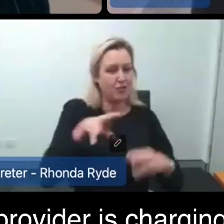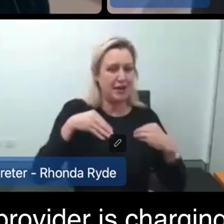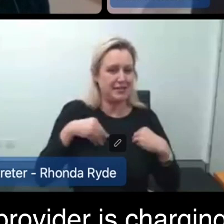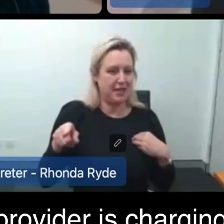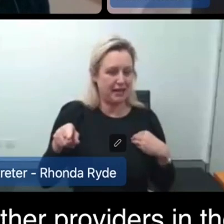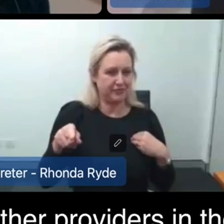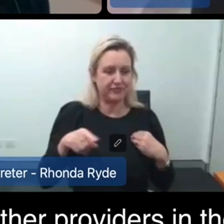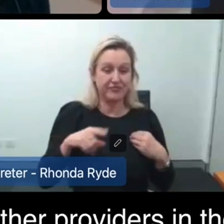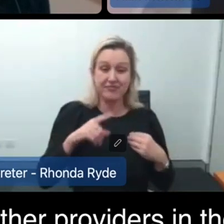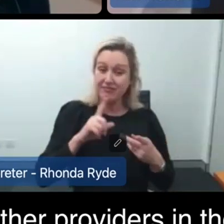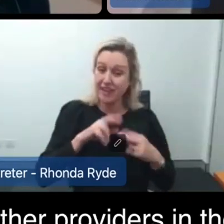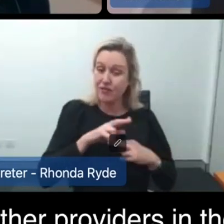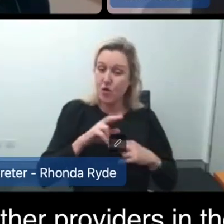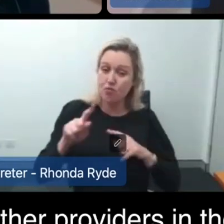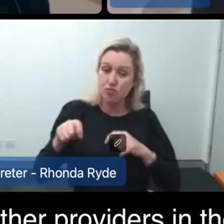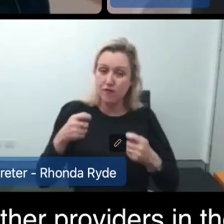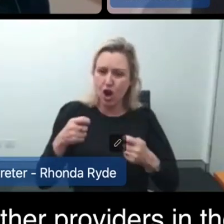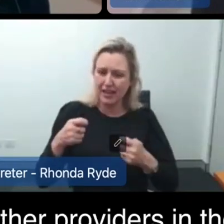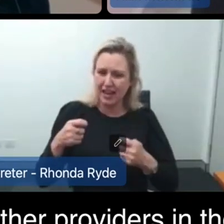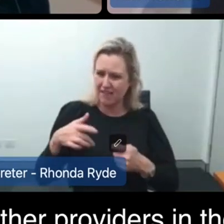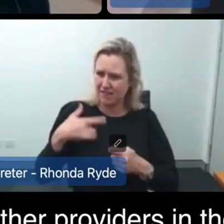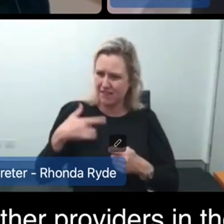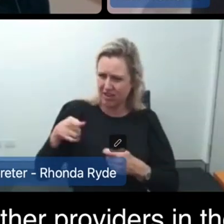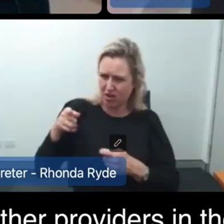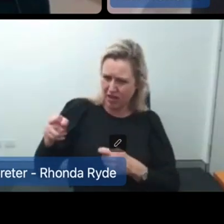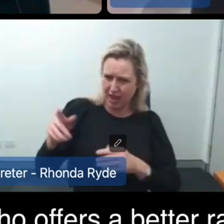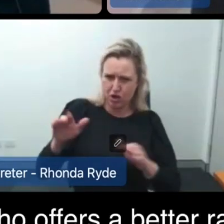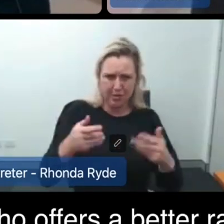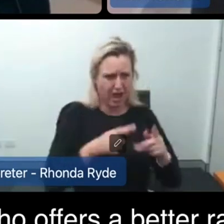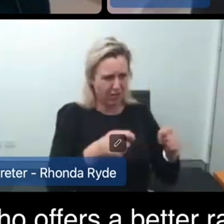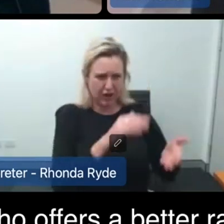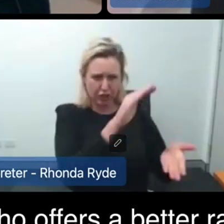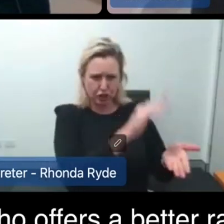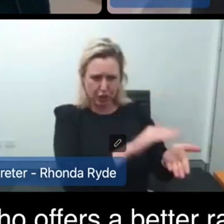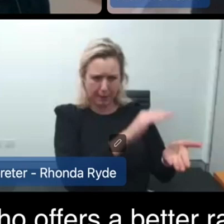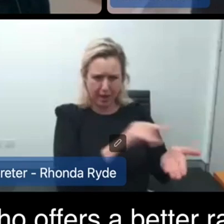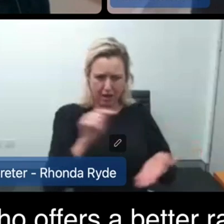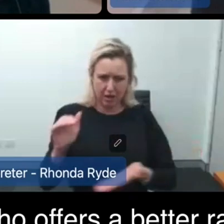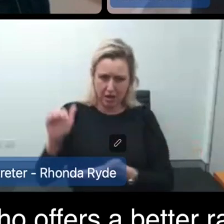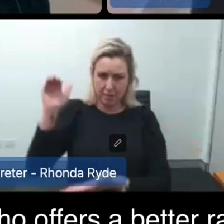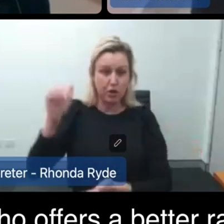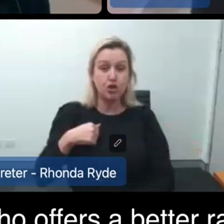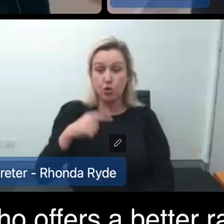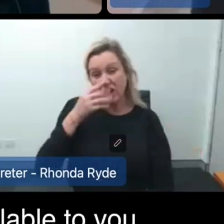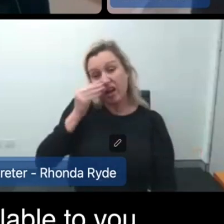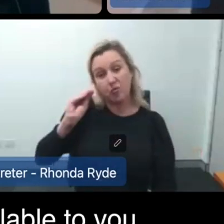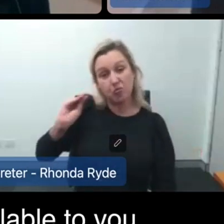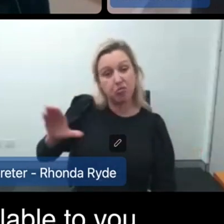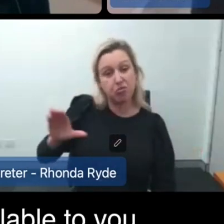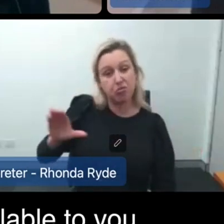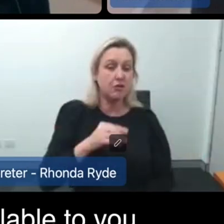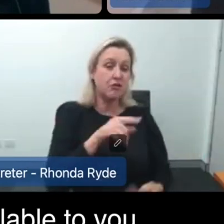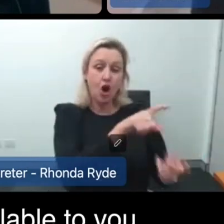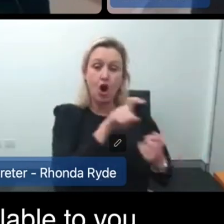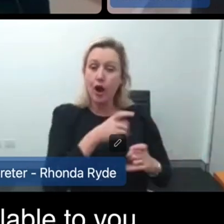your provider is charging an amount that seems more than other providers in the area, you can find another provider who offers a better rate. That's one